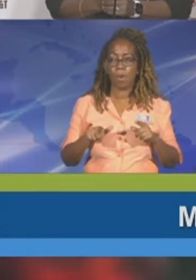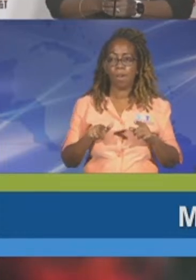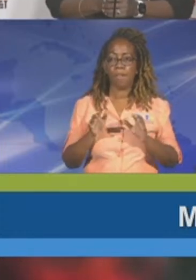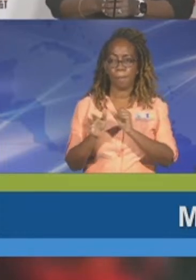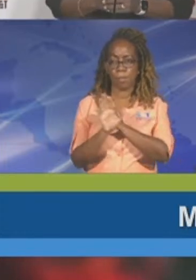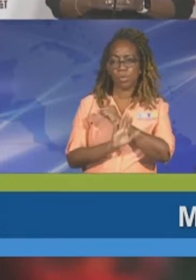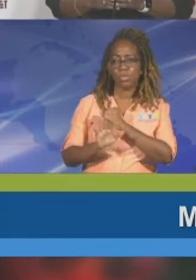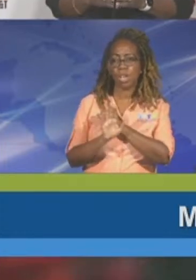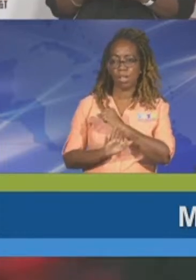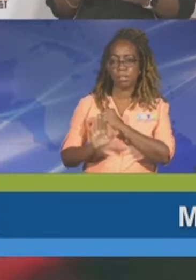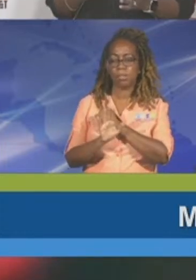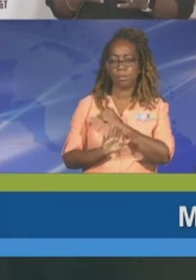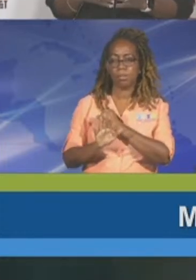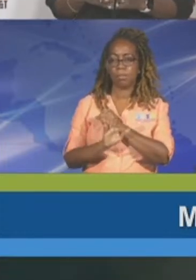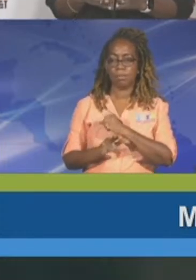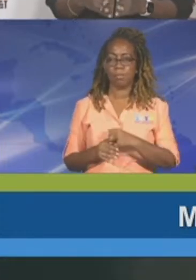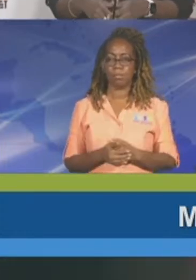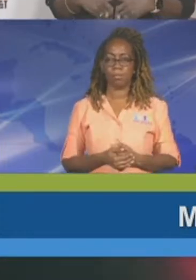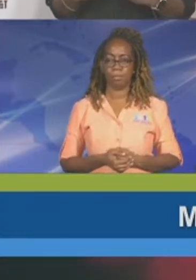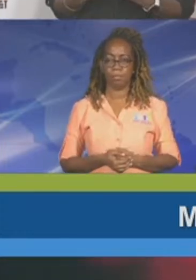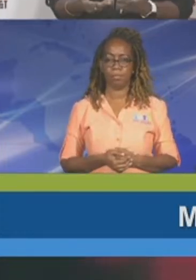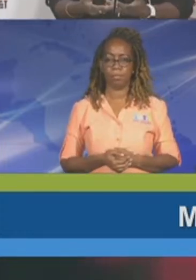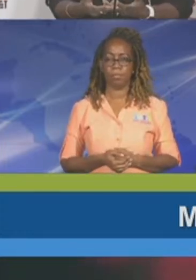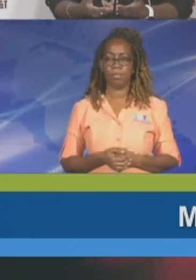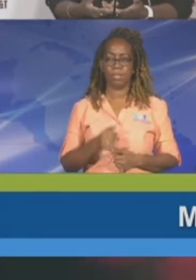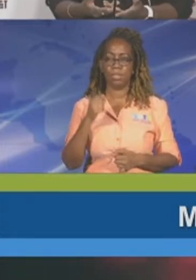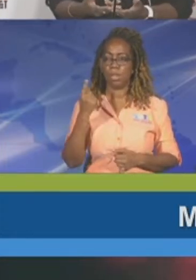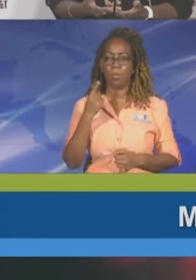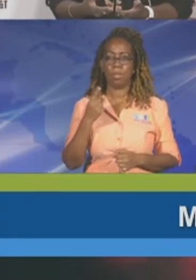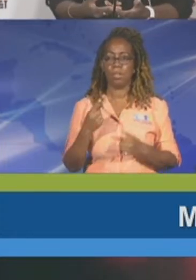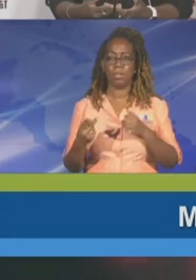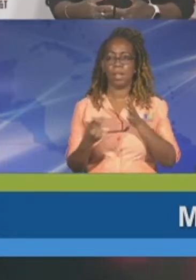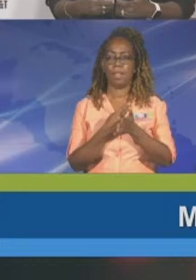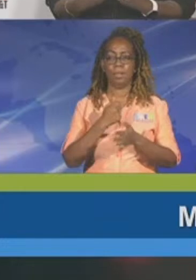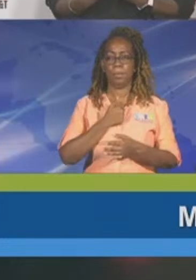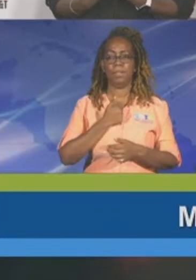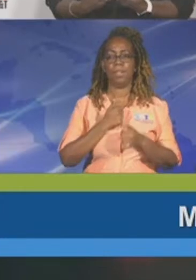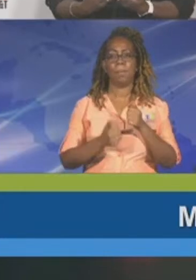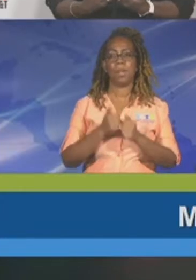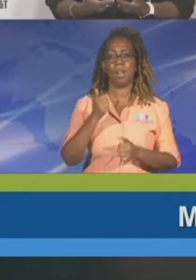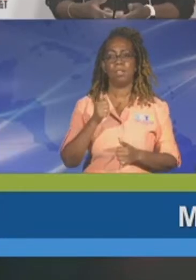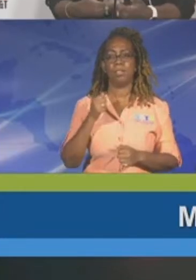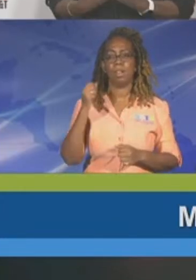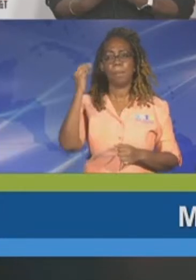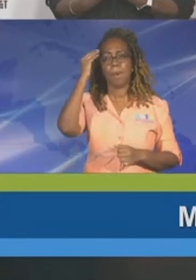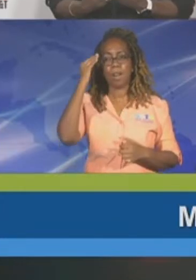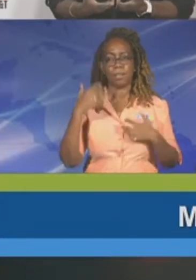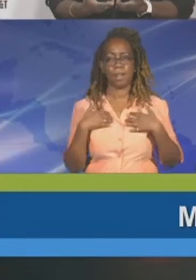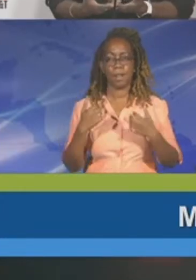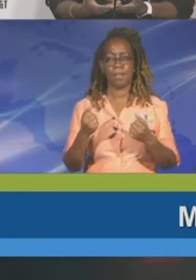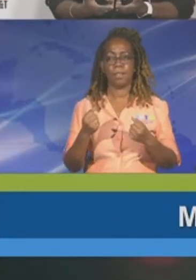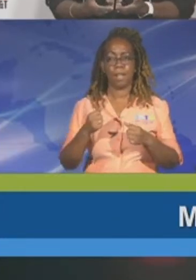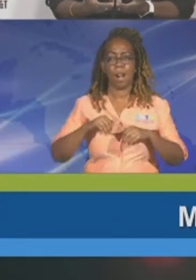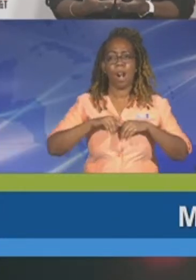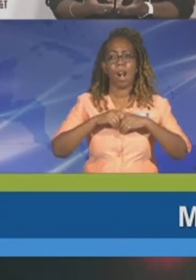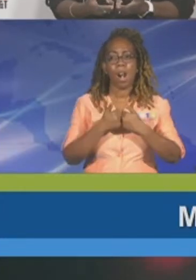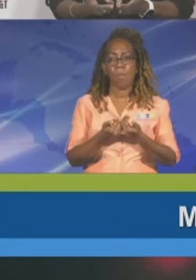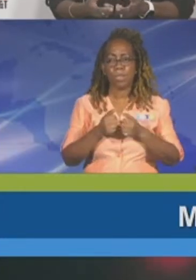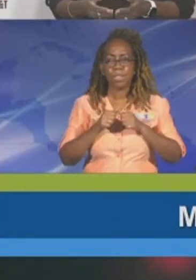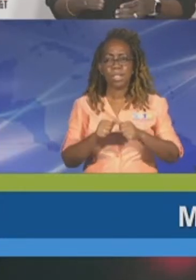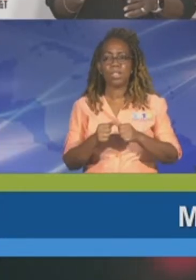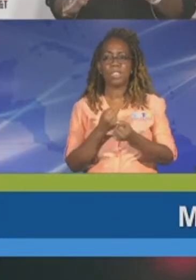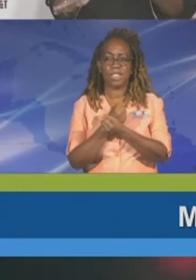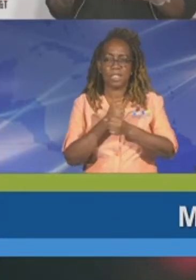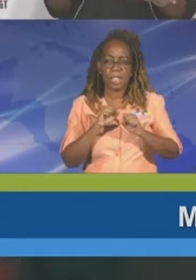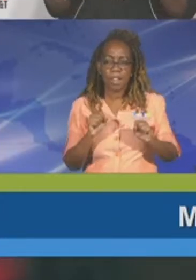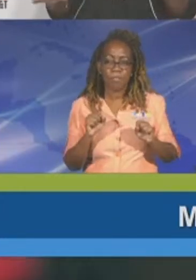factors. And not just for suicide, but for most areas of mental health, remaining well and remaining safe is a